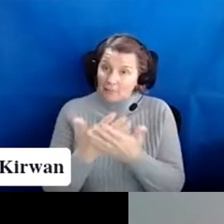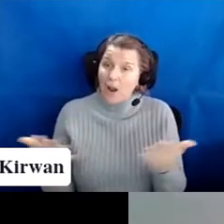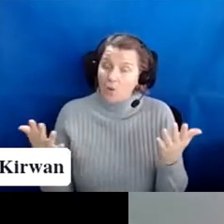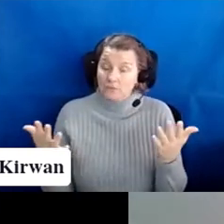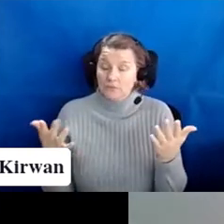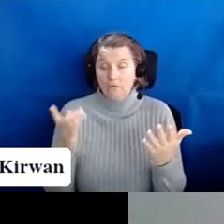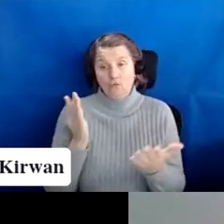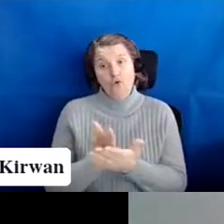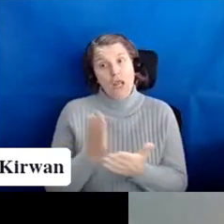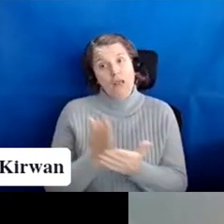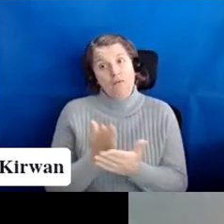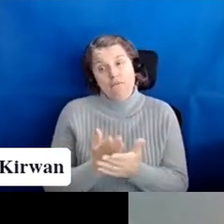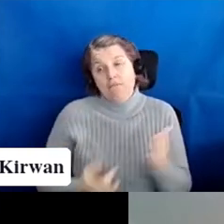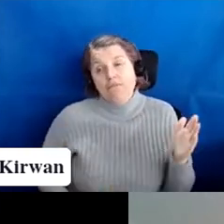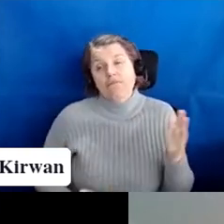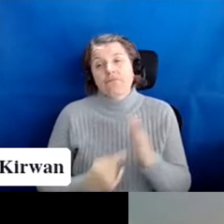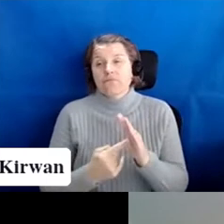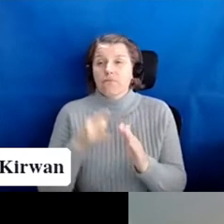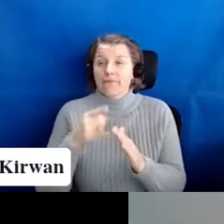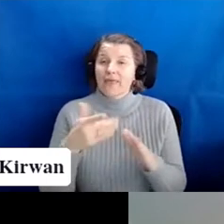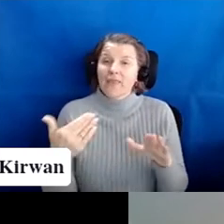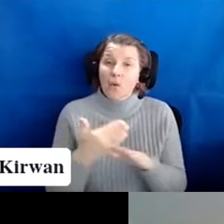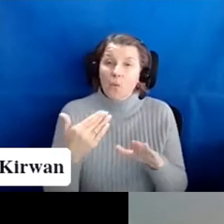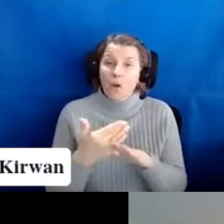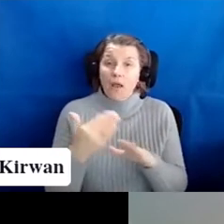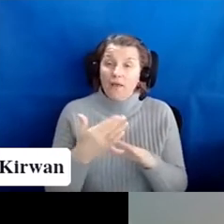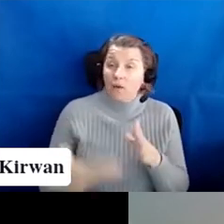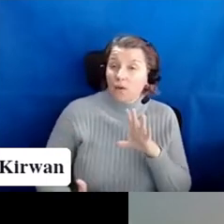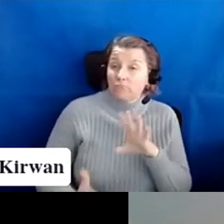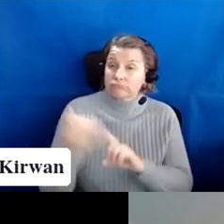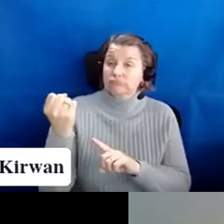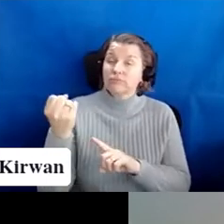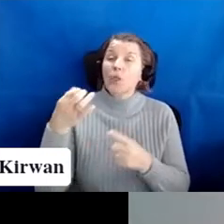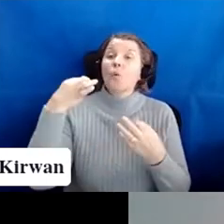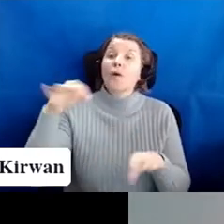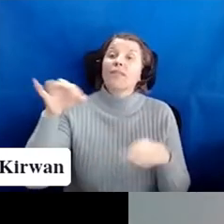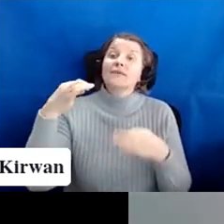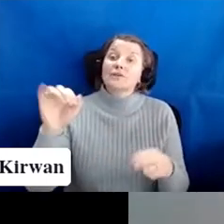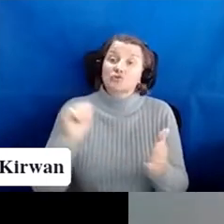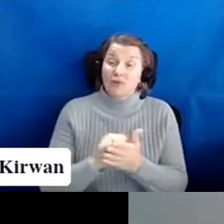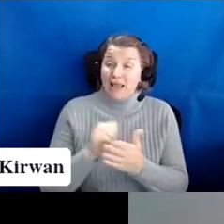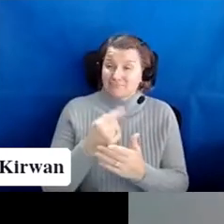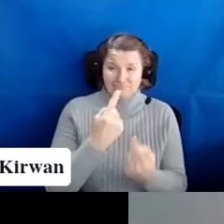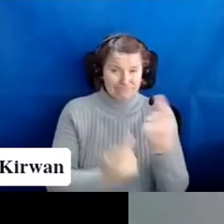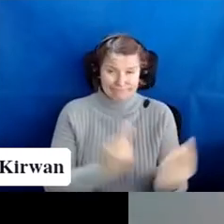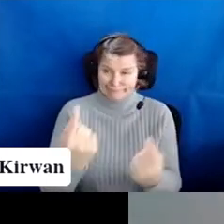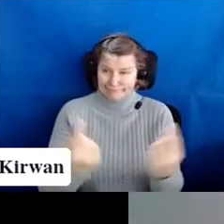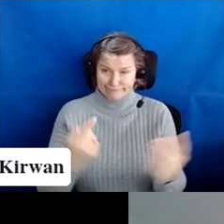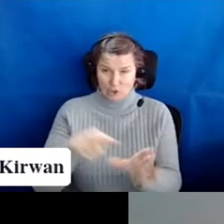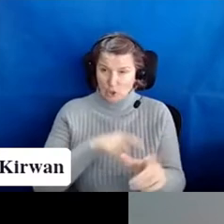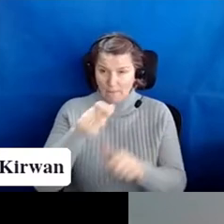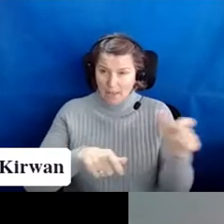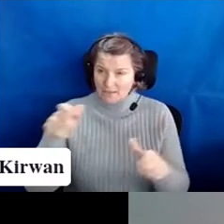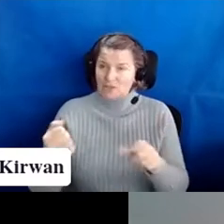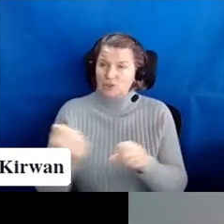It was really, really important within this piece of work that we got the qualification right. Every young person who would undertake